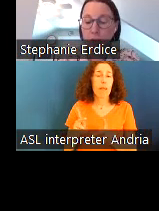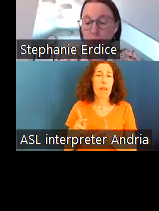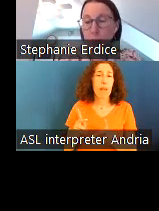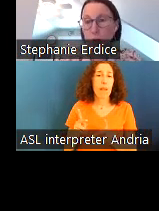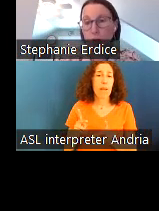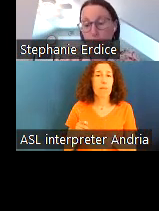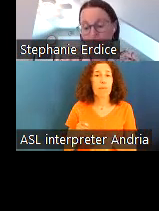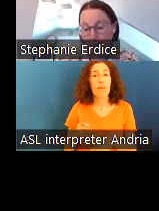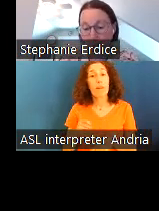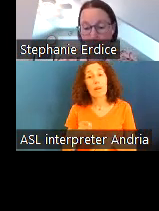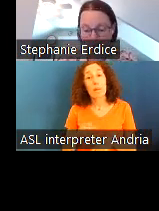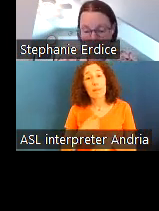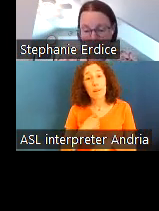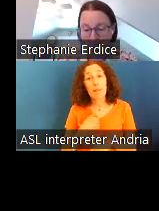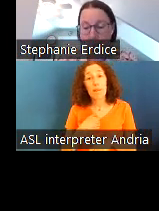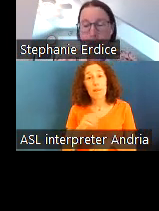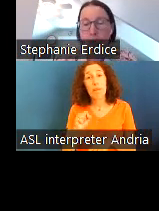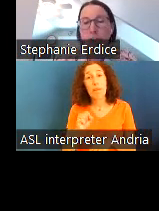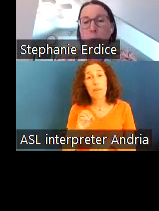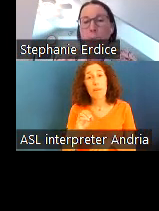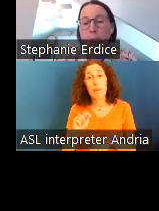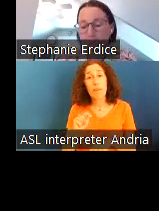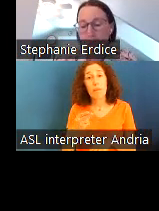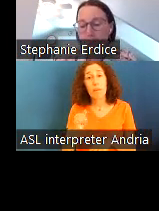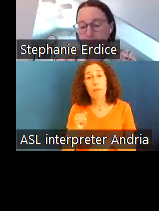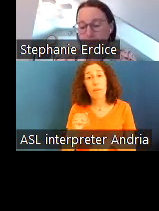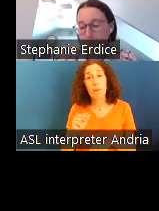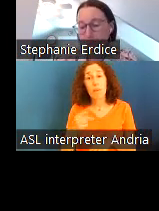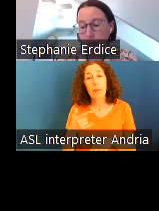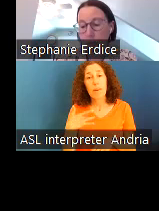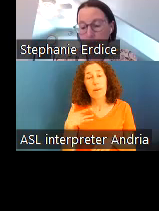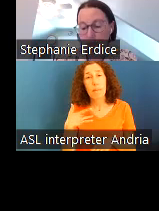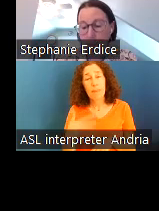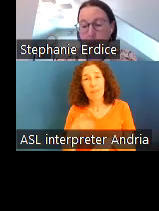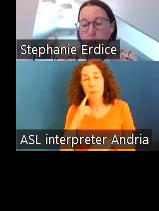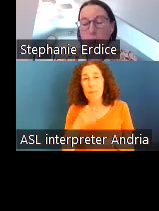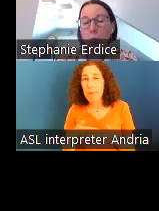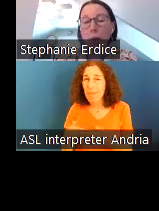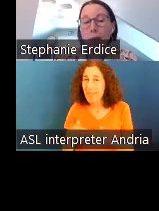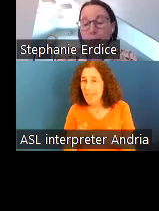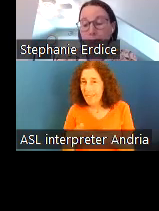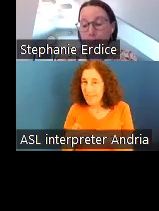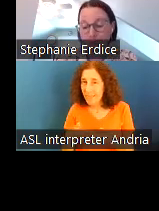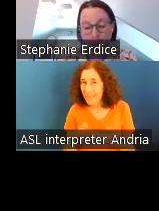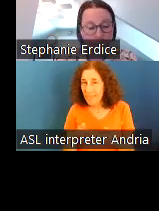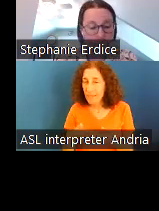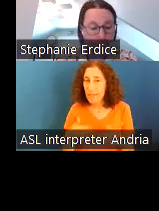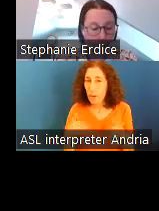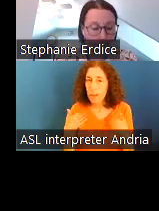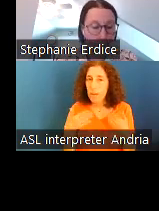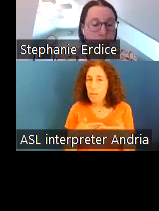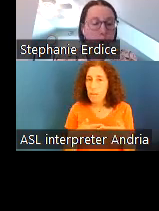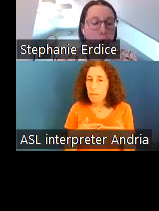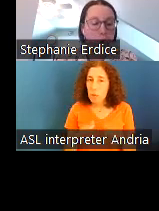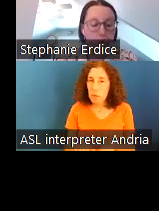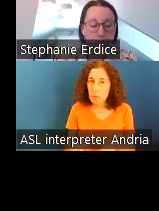of infant or child development. So babies sleeping through the night or waking up but not crying